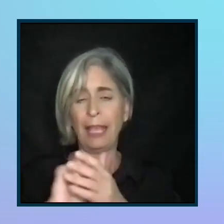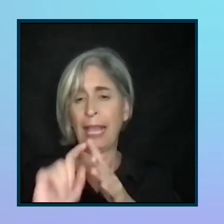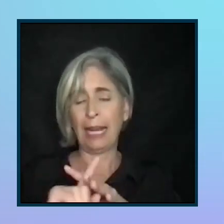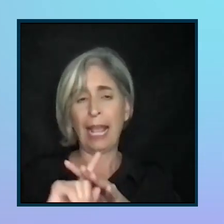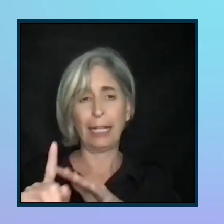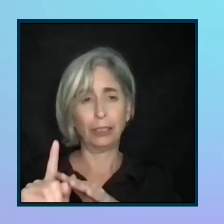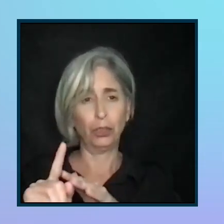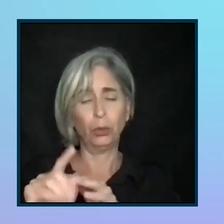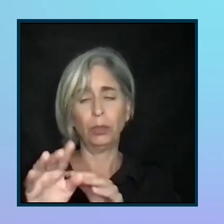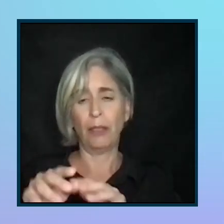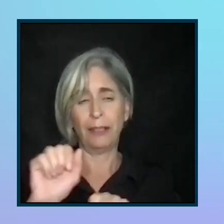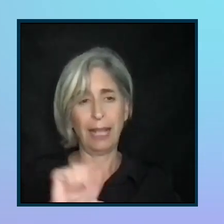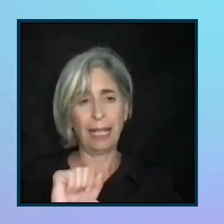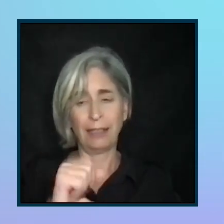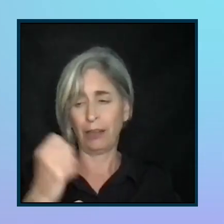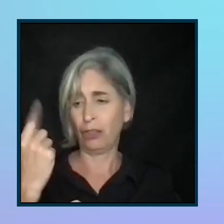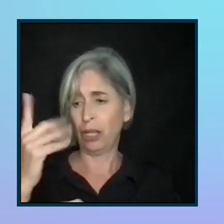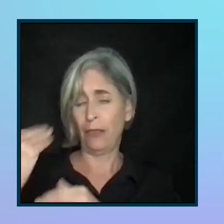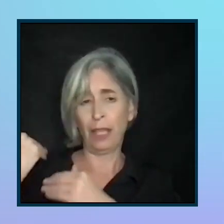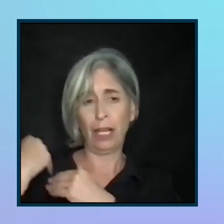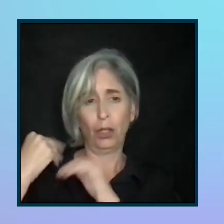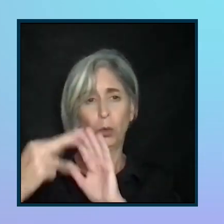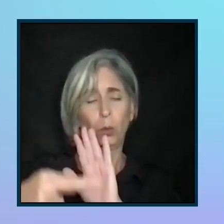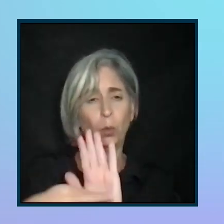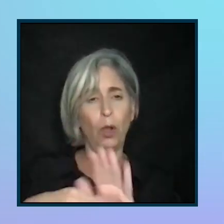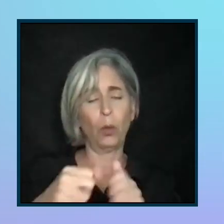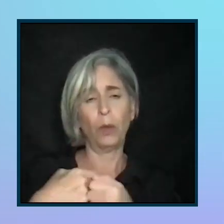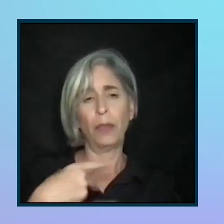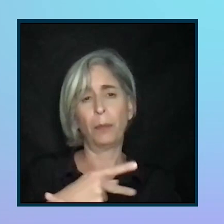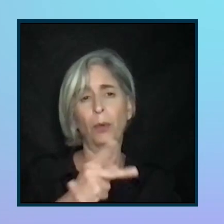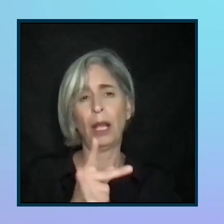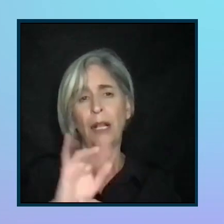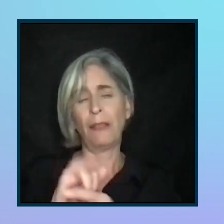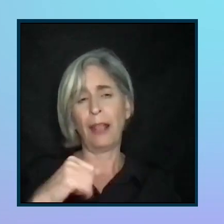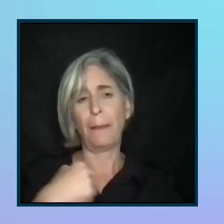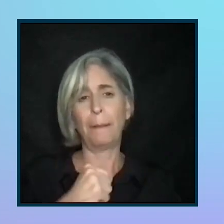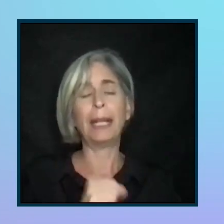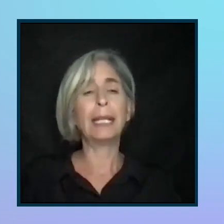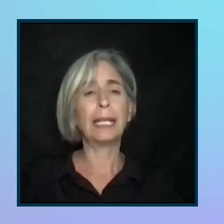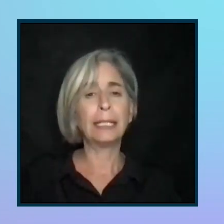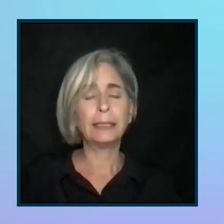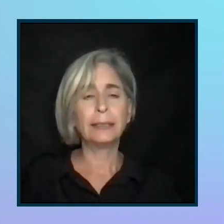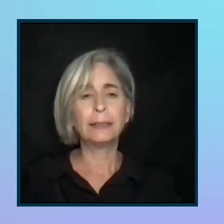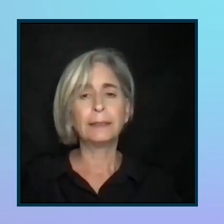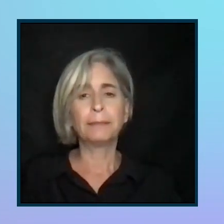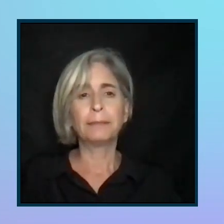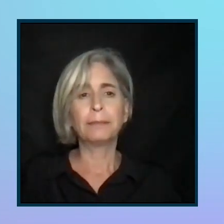and they understand what their role is associated with the product that they're producing. Right.